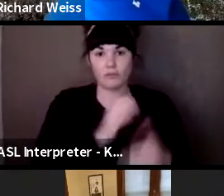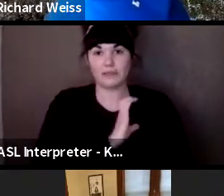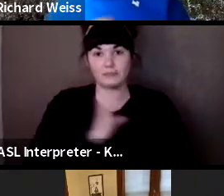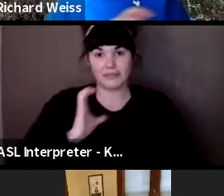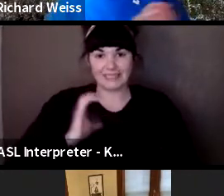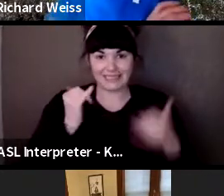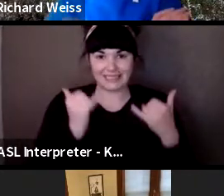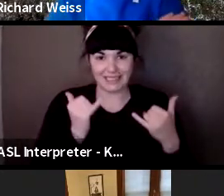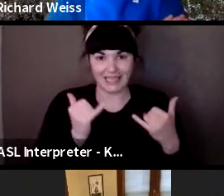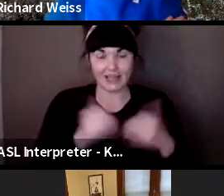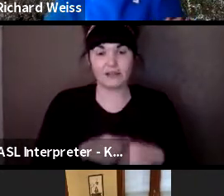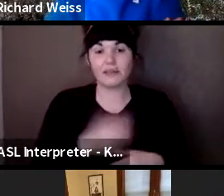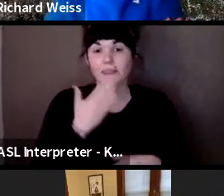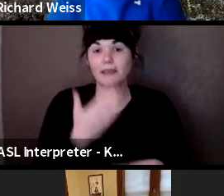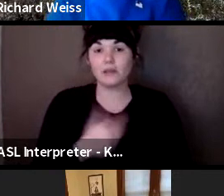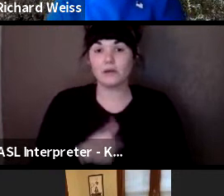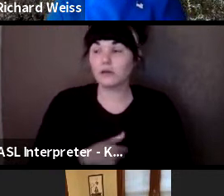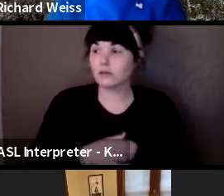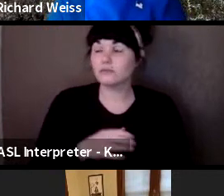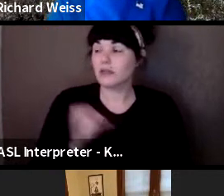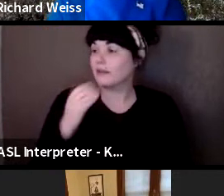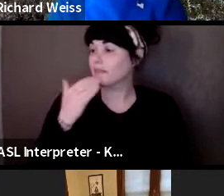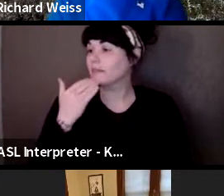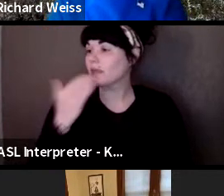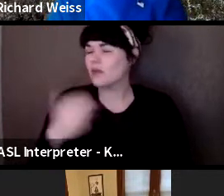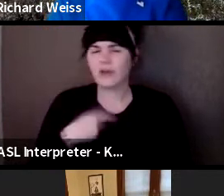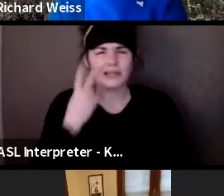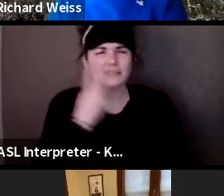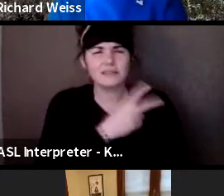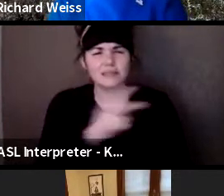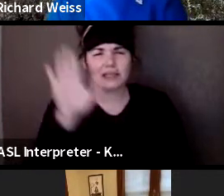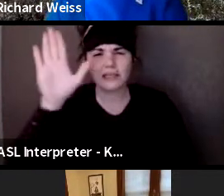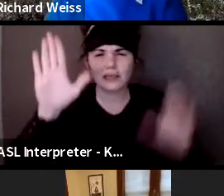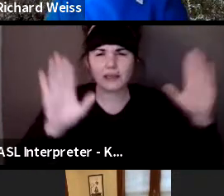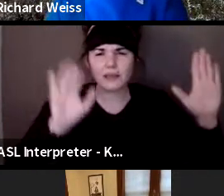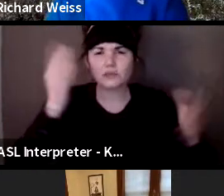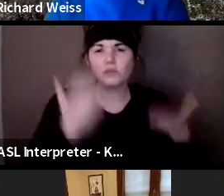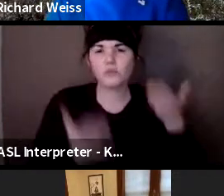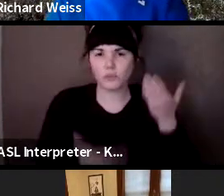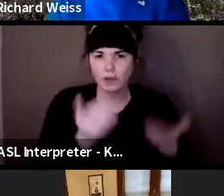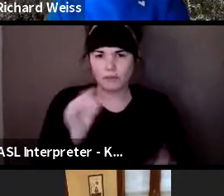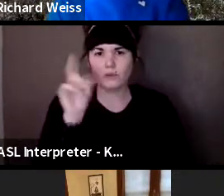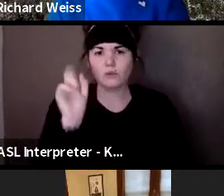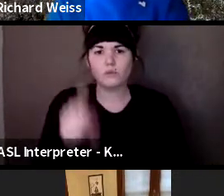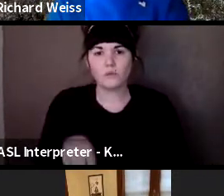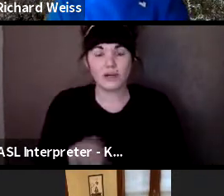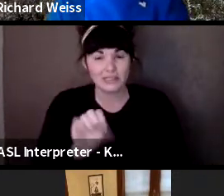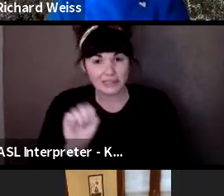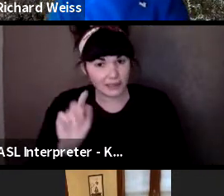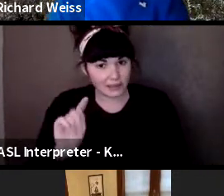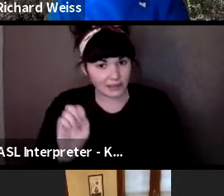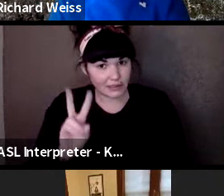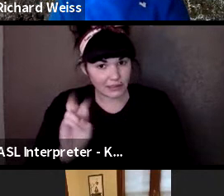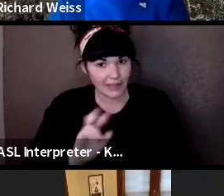see that we have hands, so I'm assuming there's some discussion about the resolution. I saw Steve's hand first and then Doug.